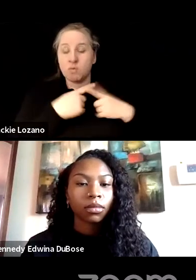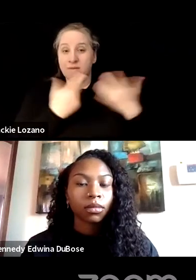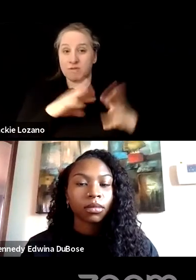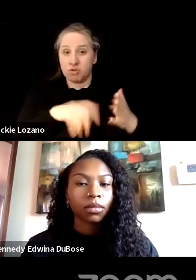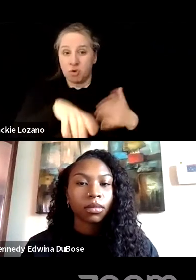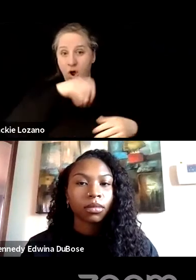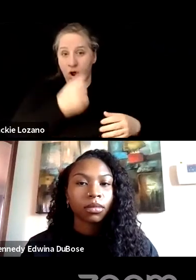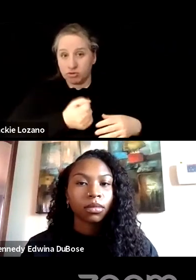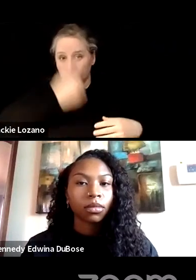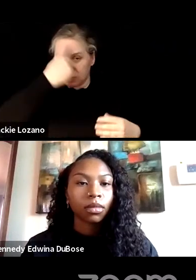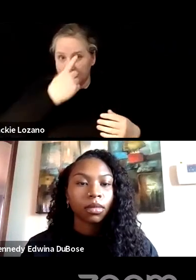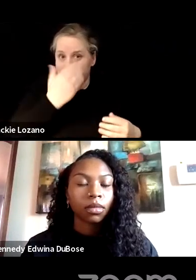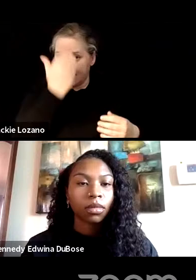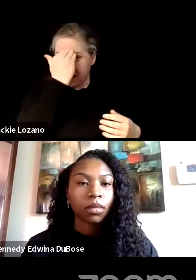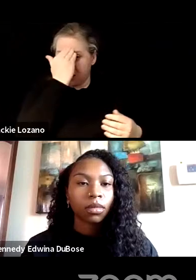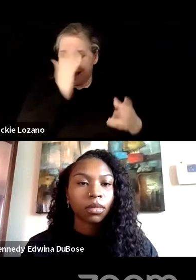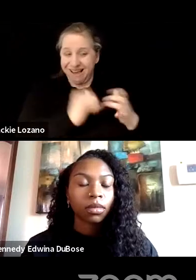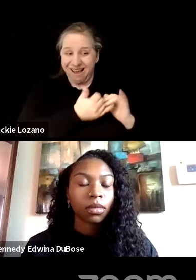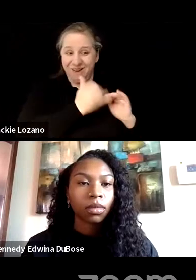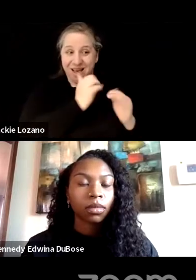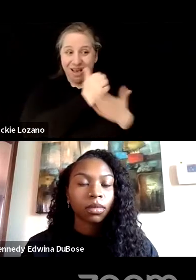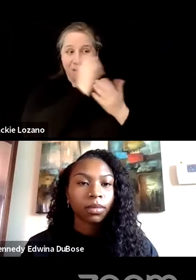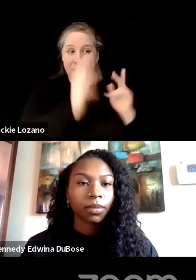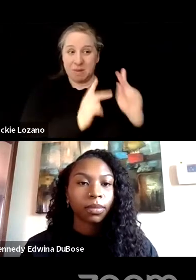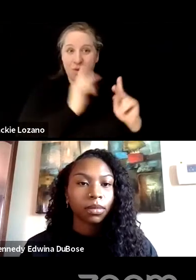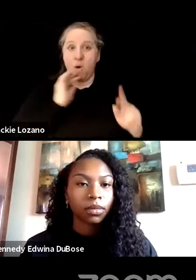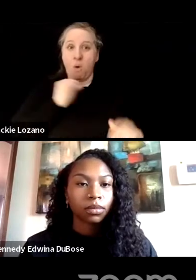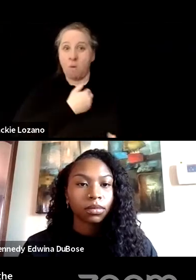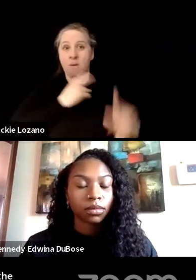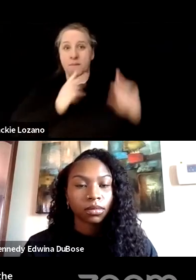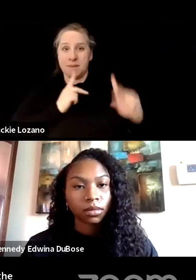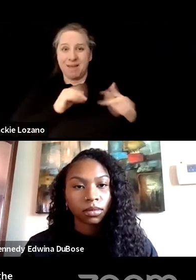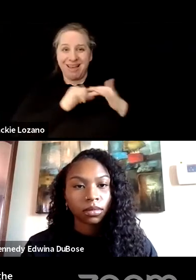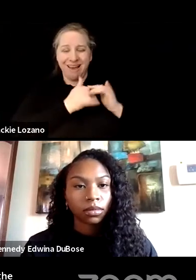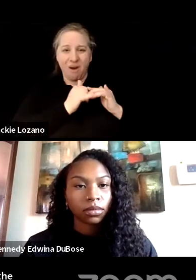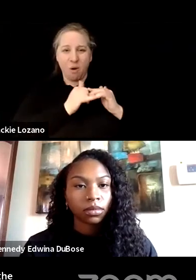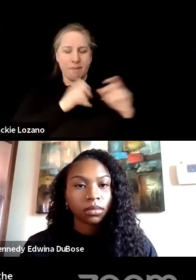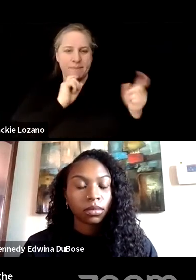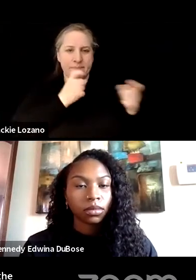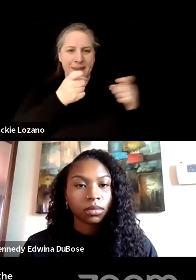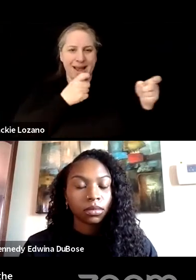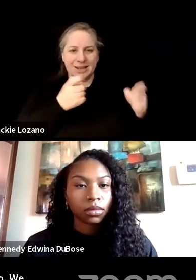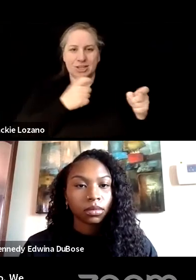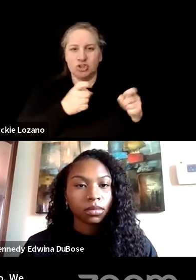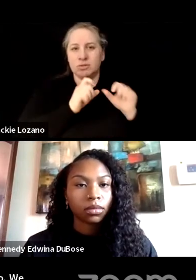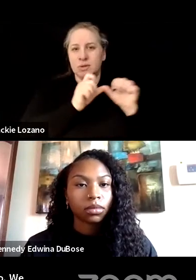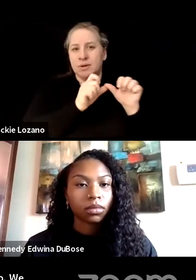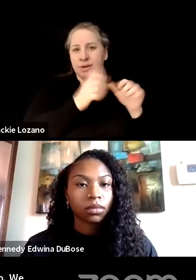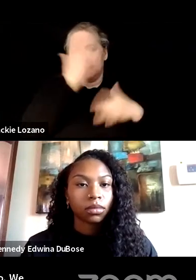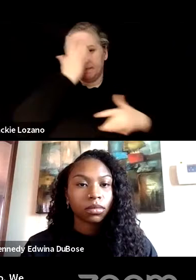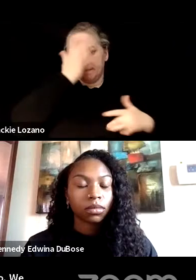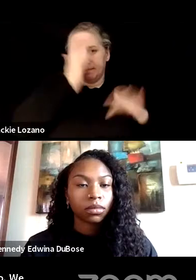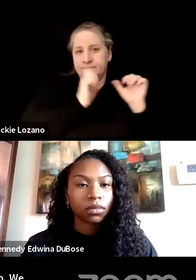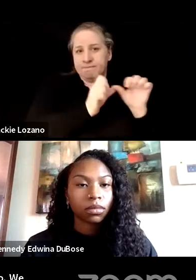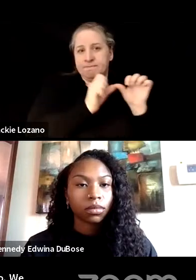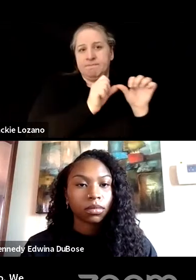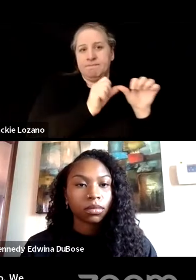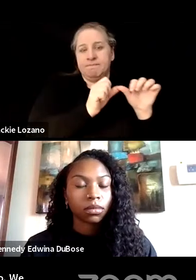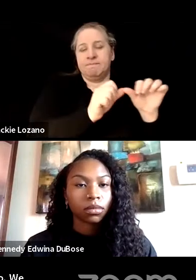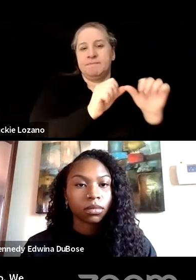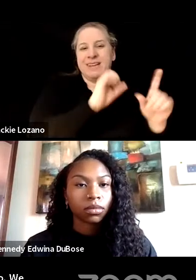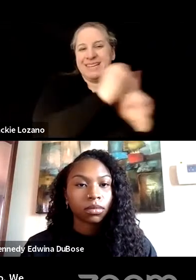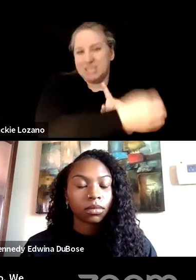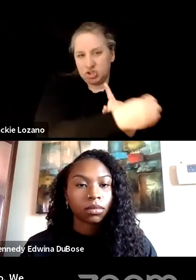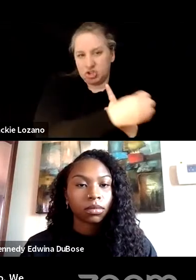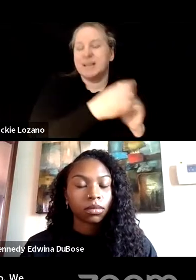and acknowledge is how are we going to help these folks, you know, our folks manage like chronic conditions. And so, you know, things and solutions